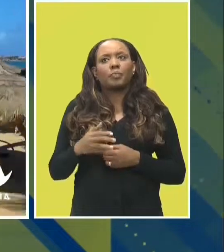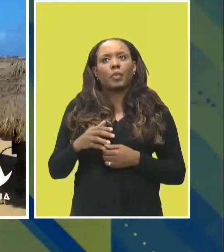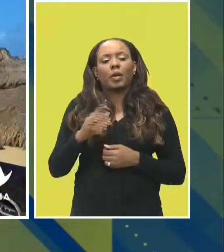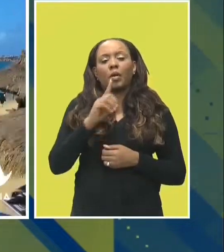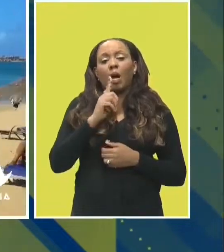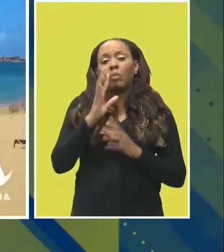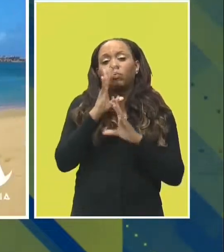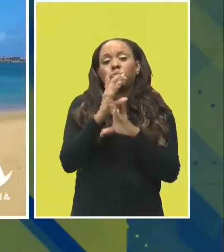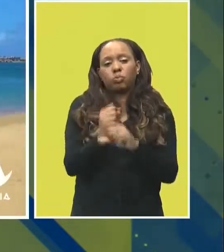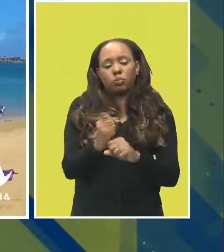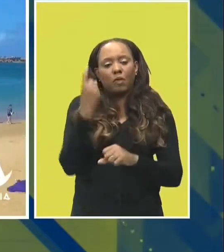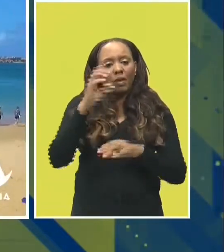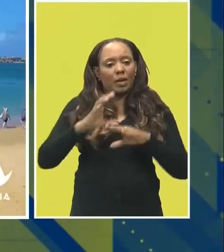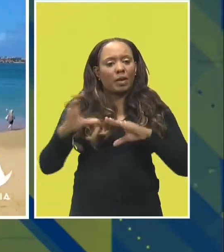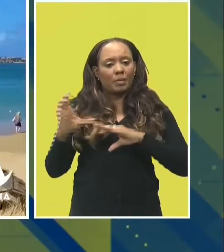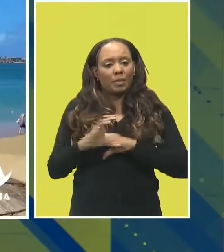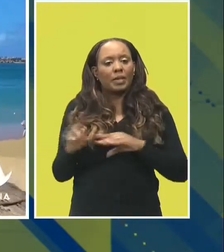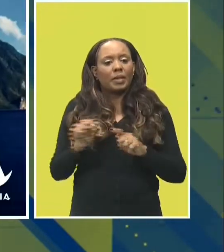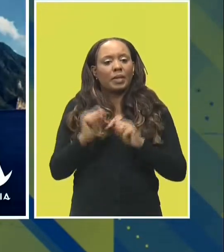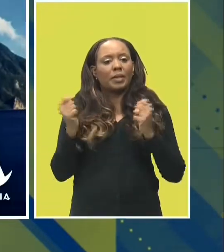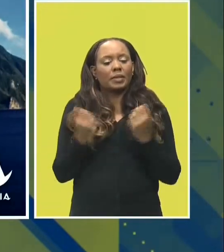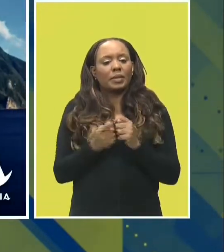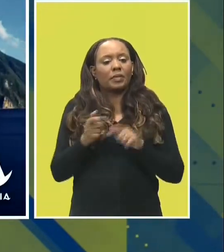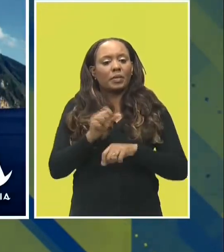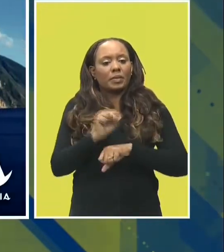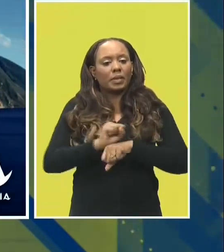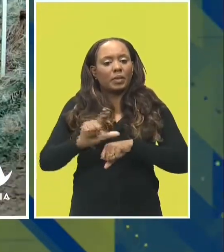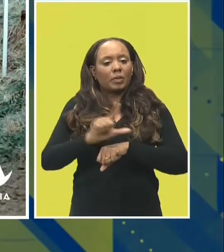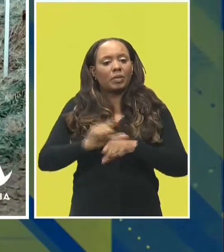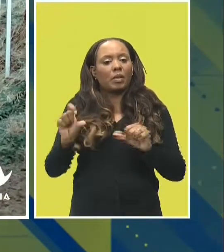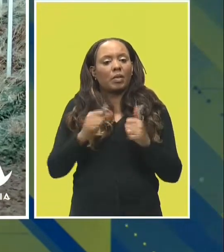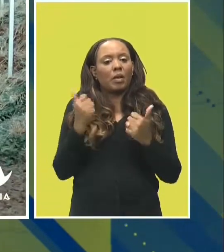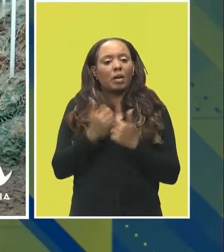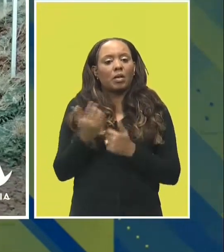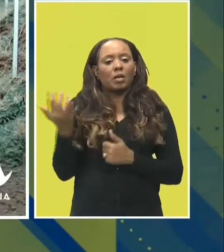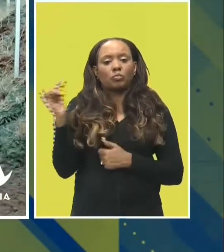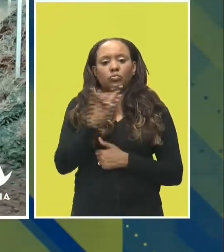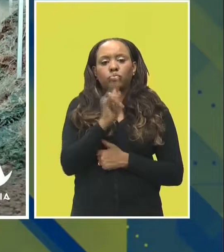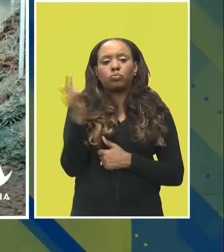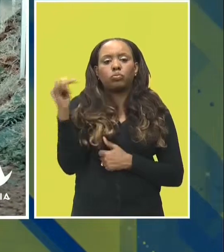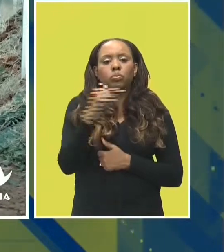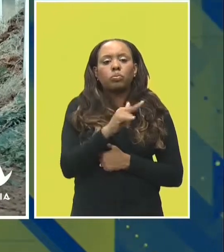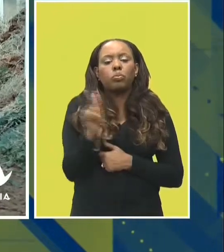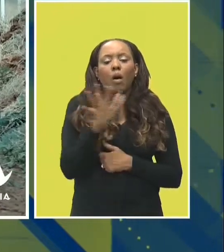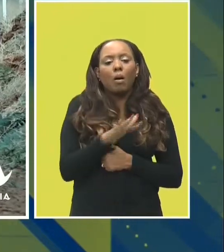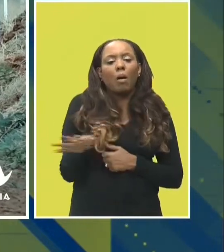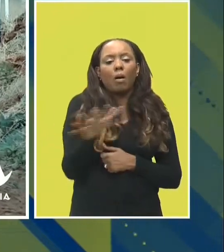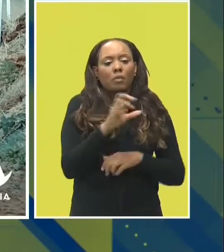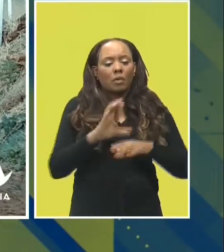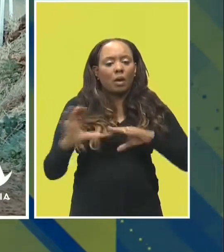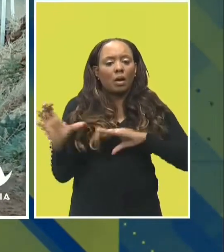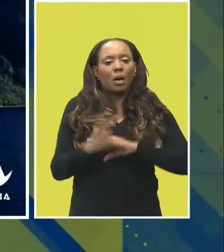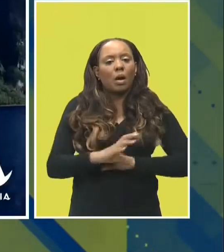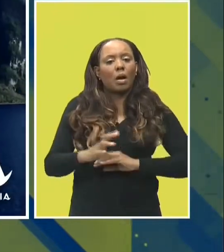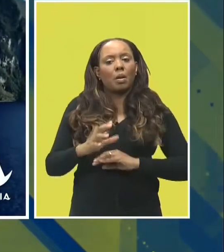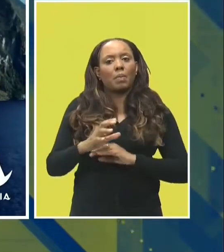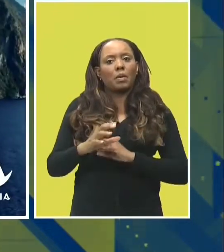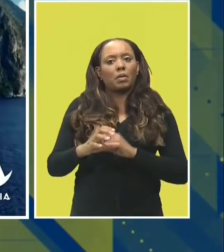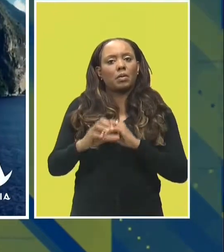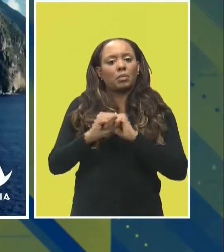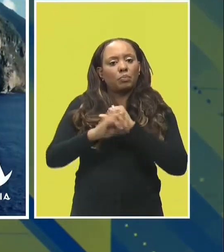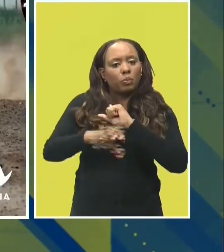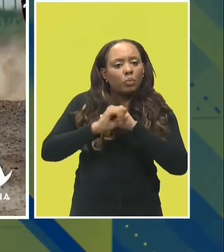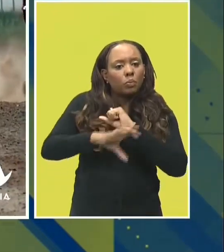for the Caribbean market. A team from the authority has been traveling through the region to market the campaign and the offerings on their